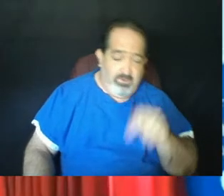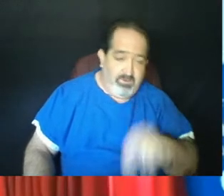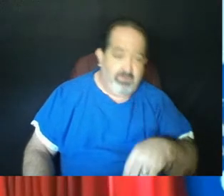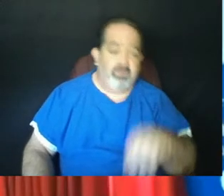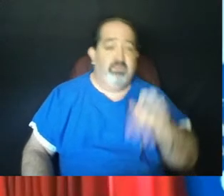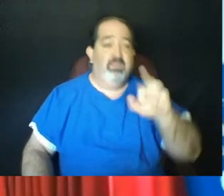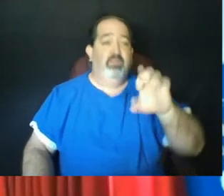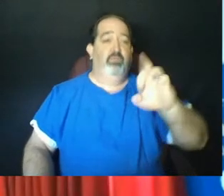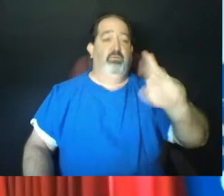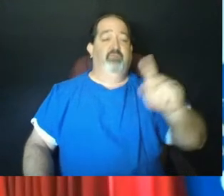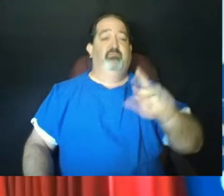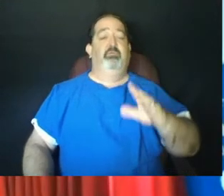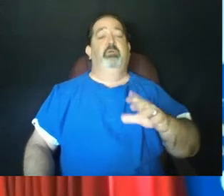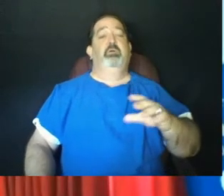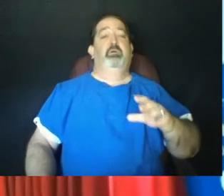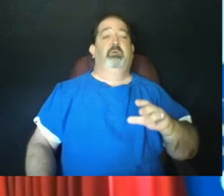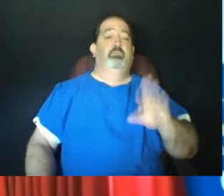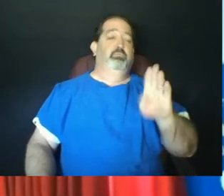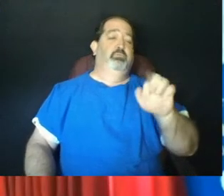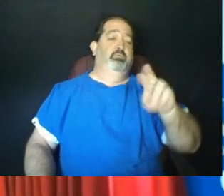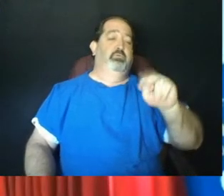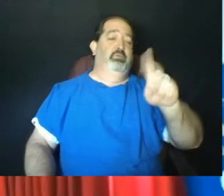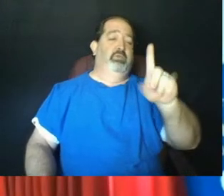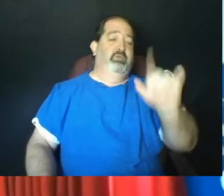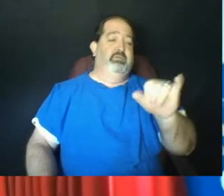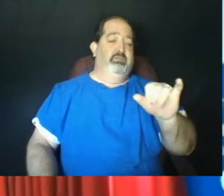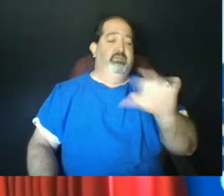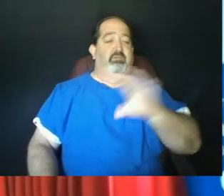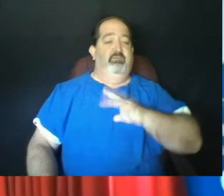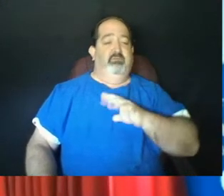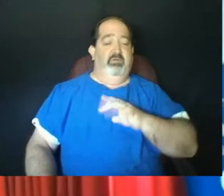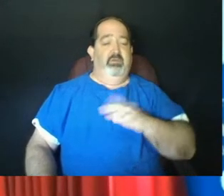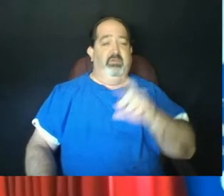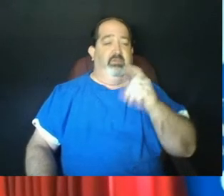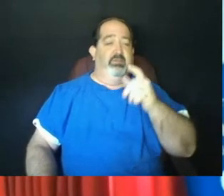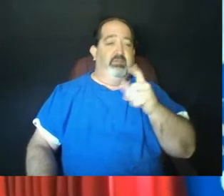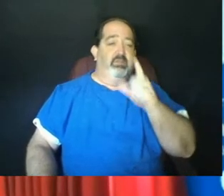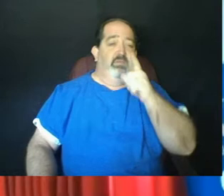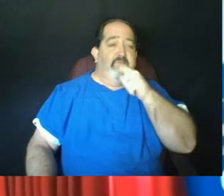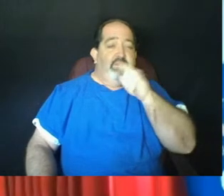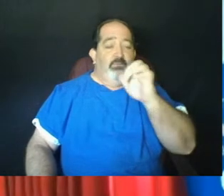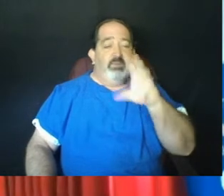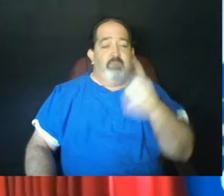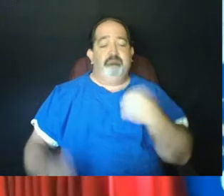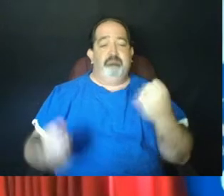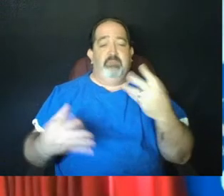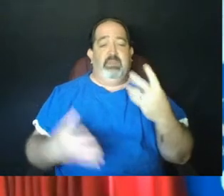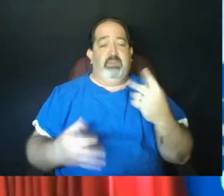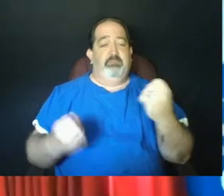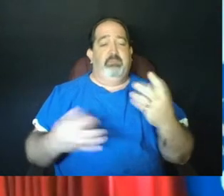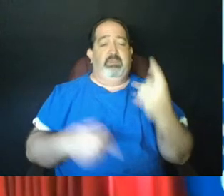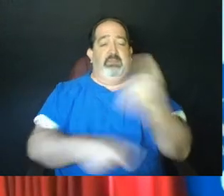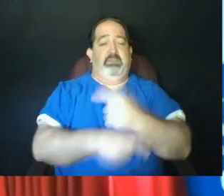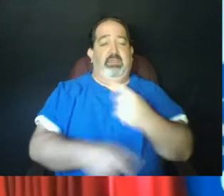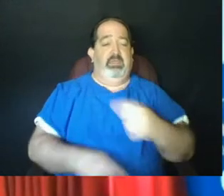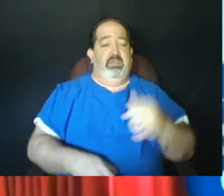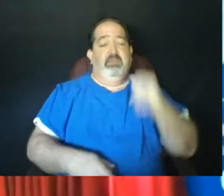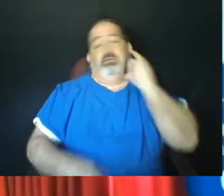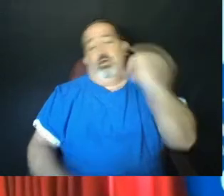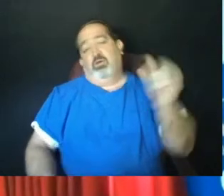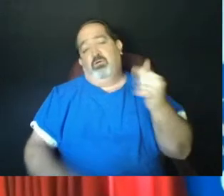Fine Lemonade, my goodness, if you haven't had it, it's wonderful. I have spent many a day hungover from that. Thank you so